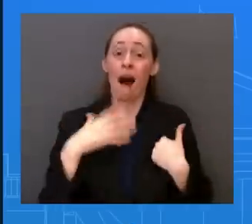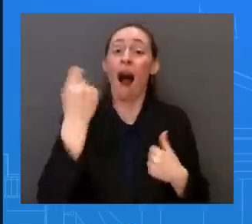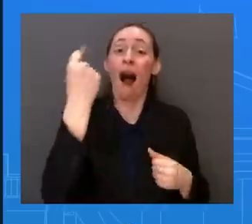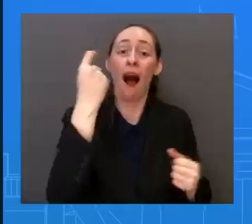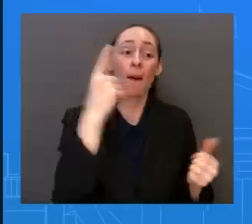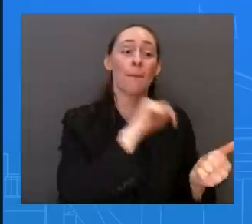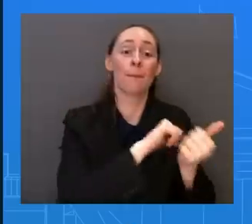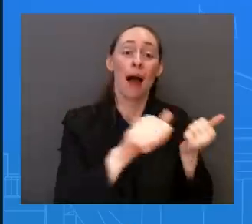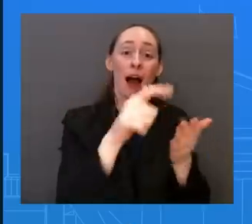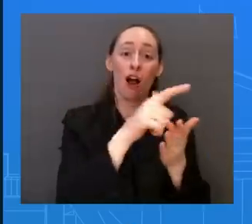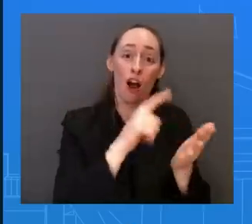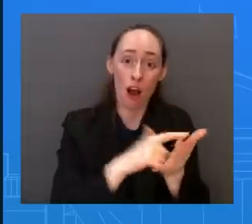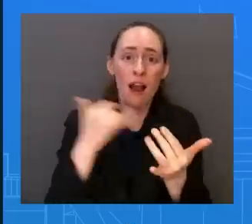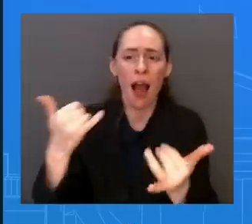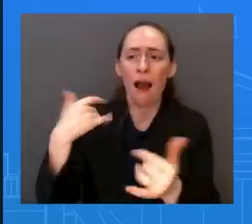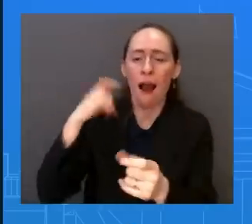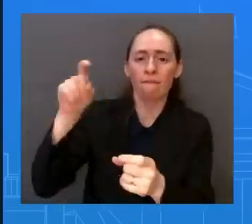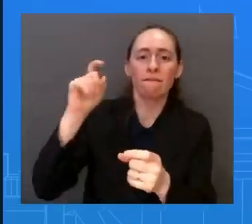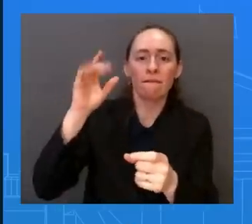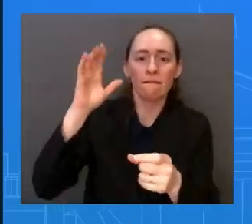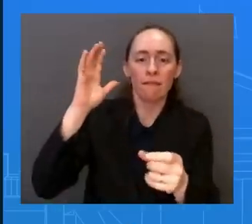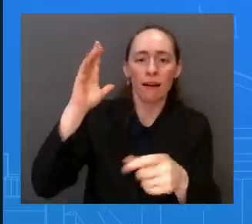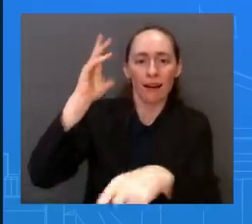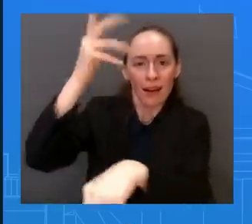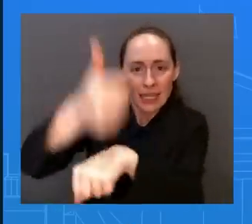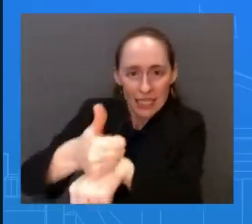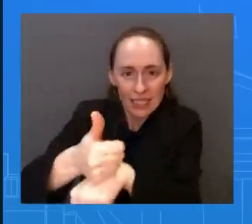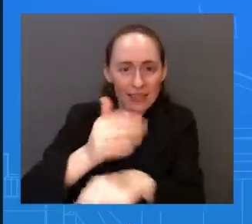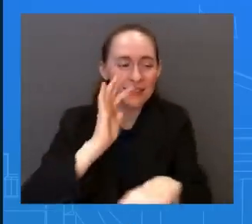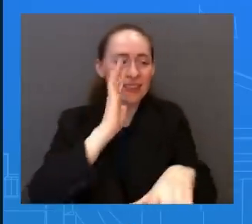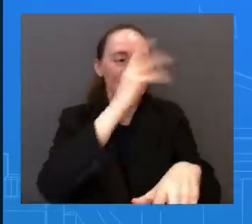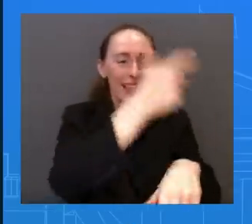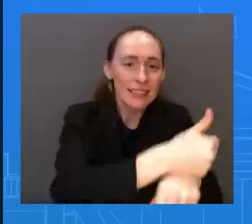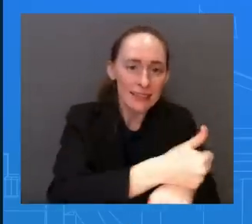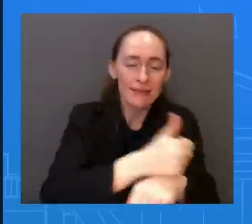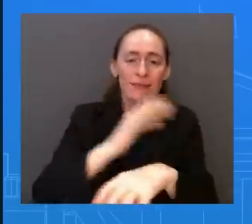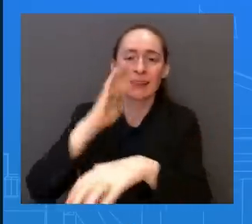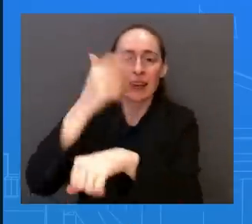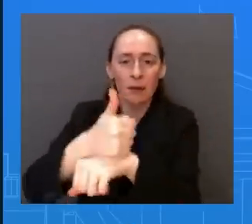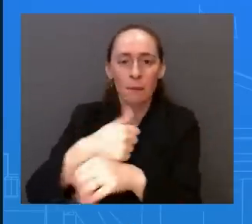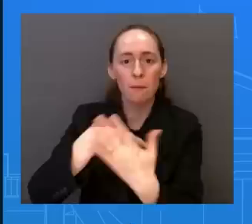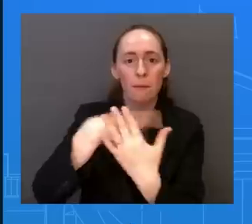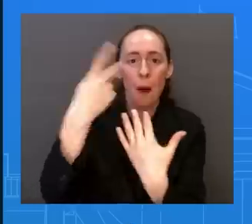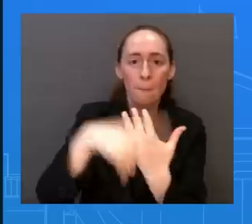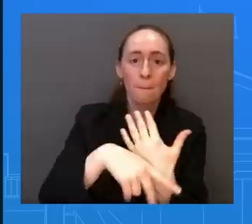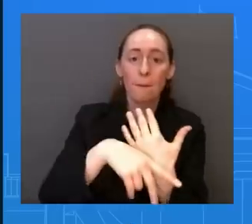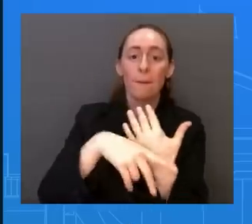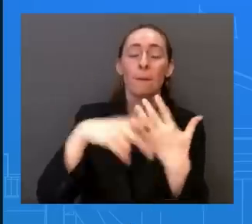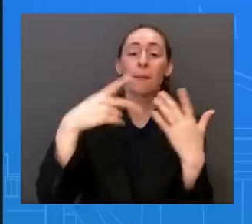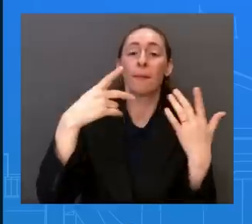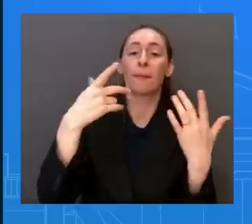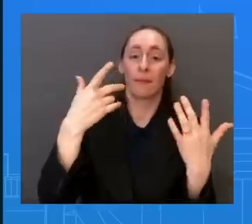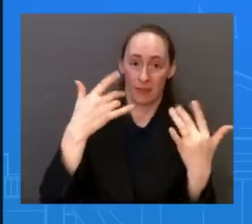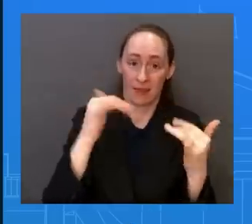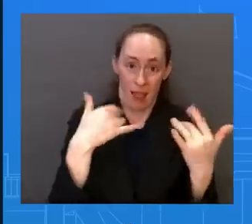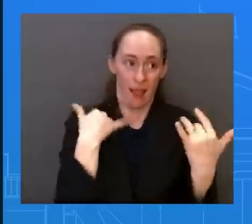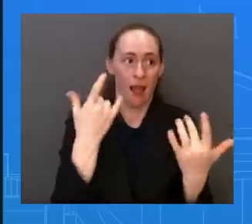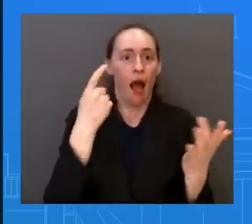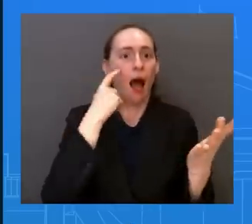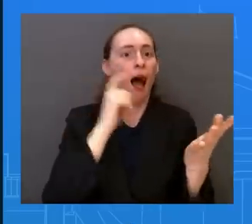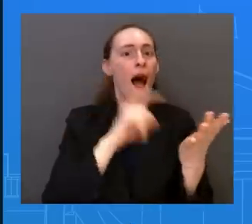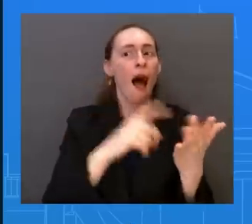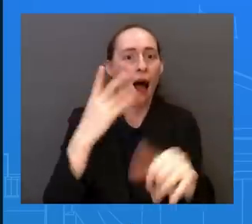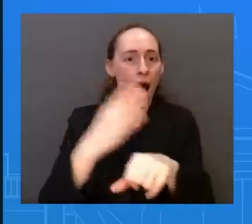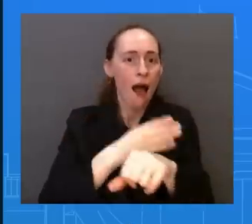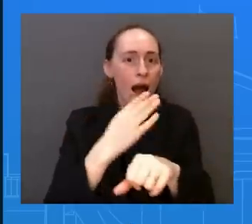can unlock economic opportunity in ways that we're beginning to see all across the country. But we have a lot of that ahead of us. And we